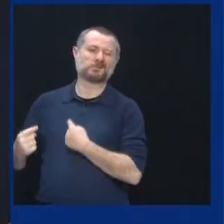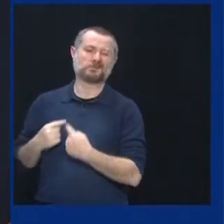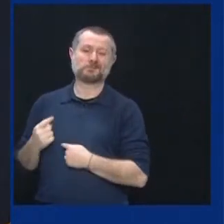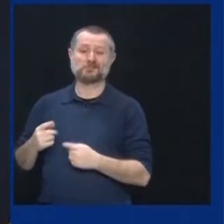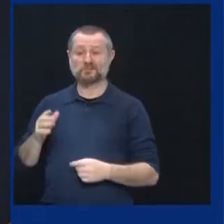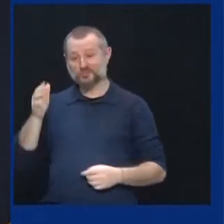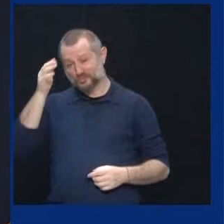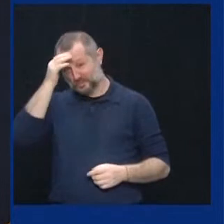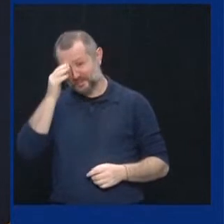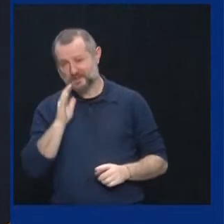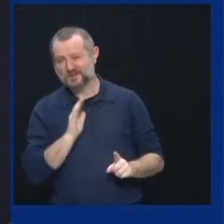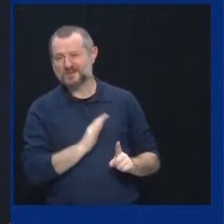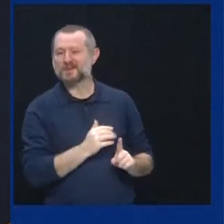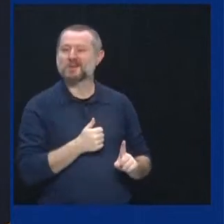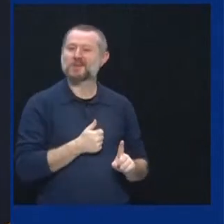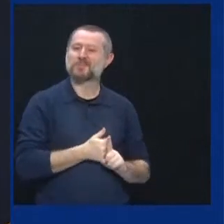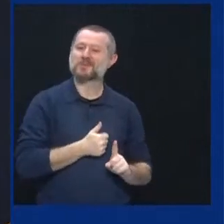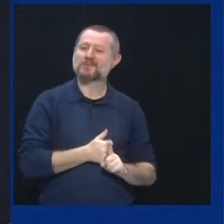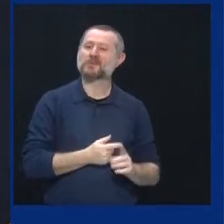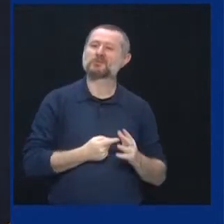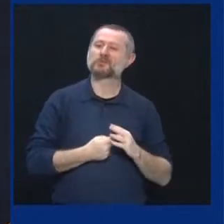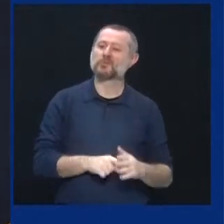himself started this,